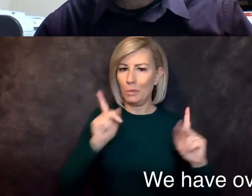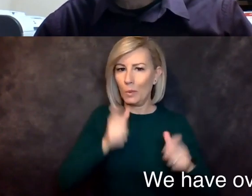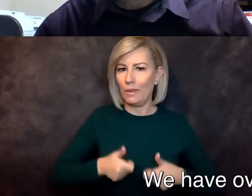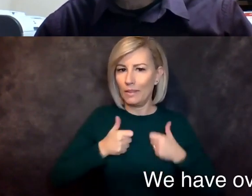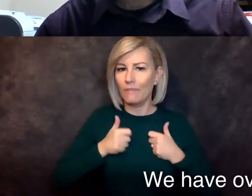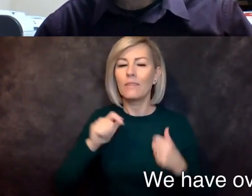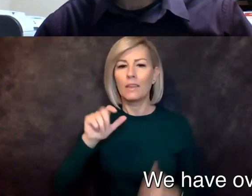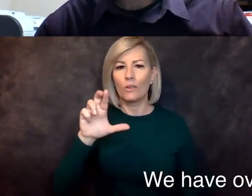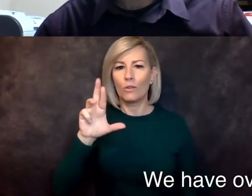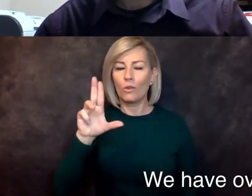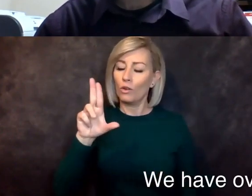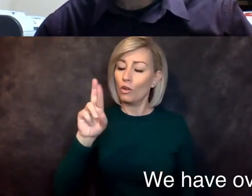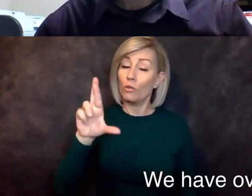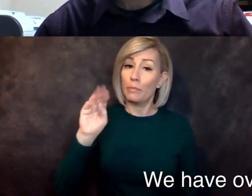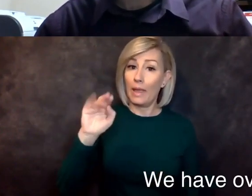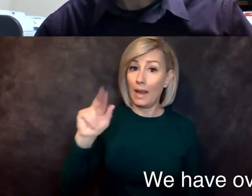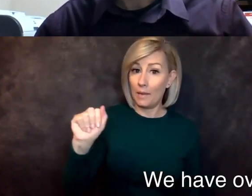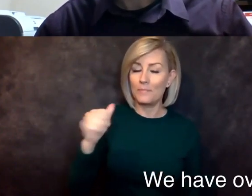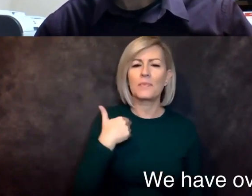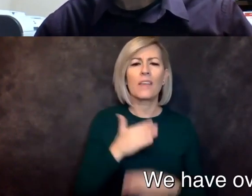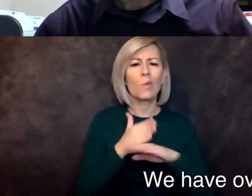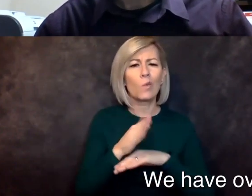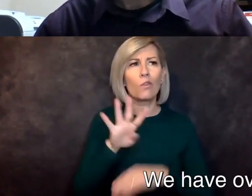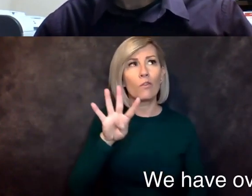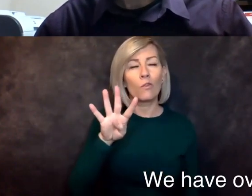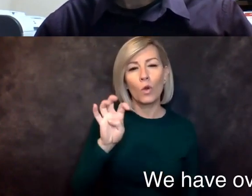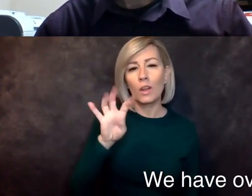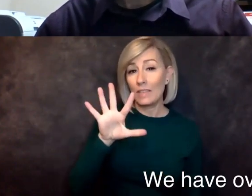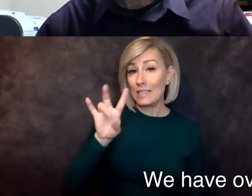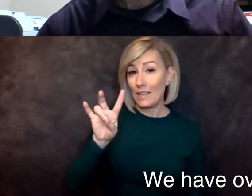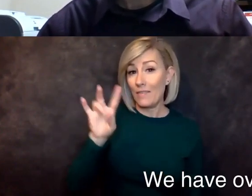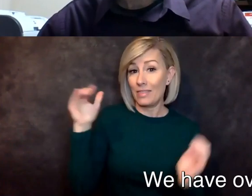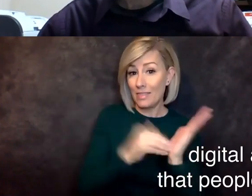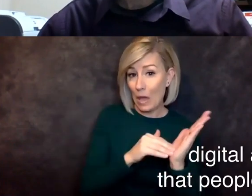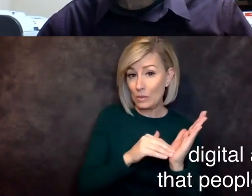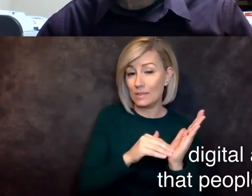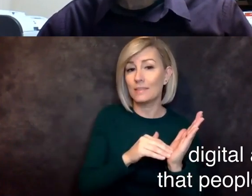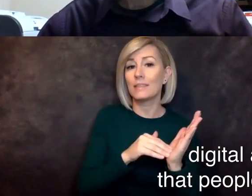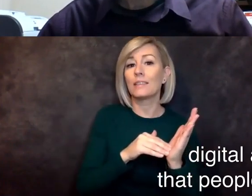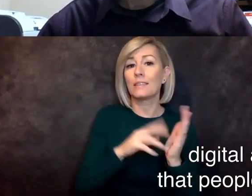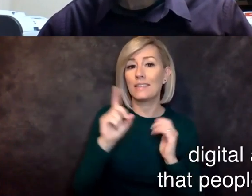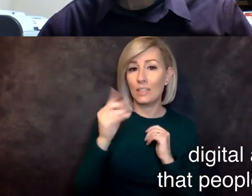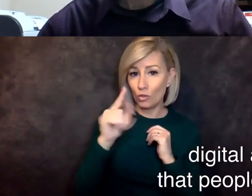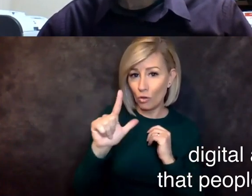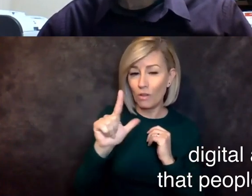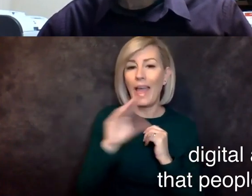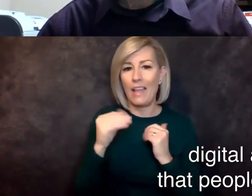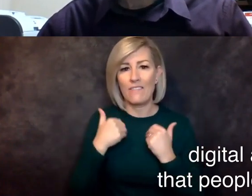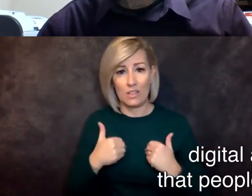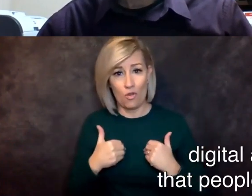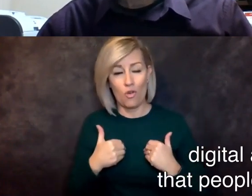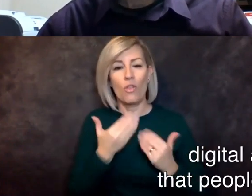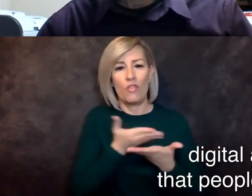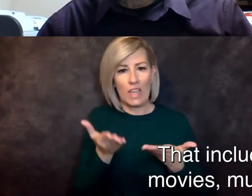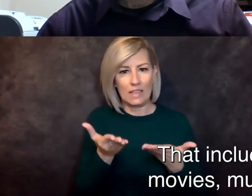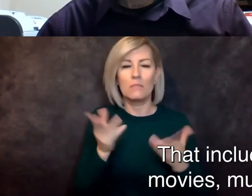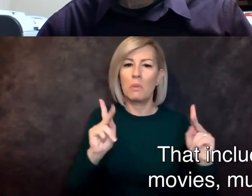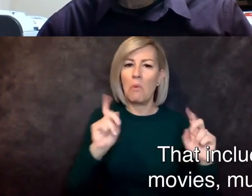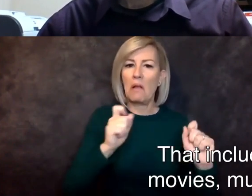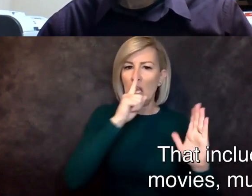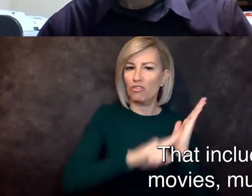We have over 457,000 items, digital and physical, that people can check out.